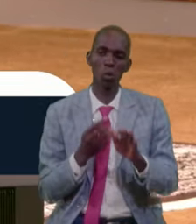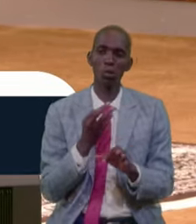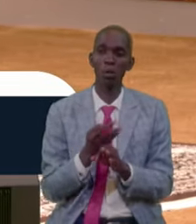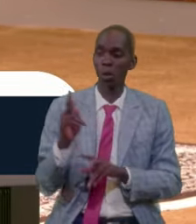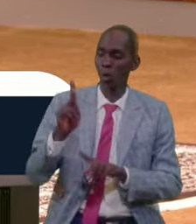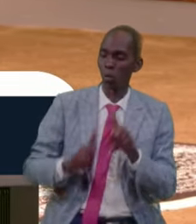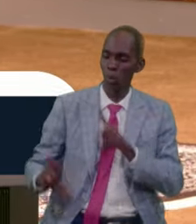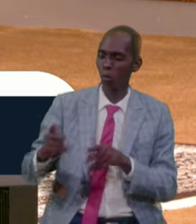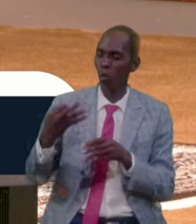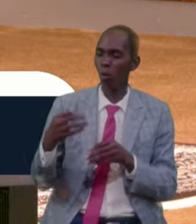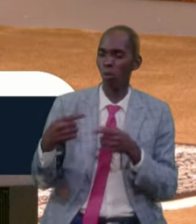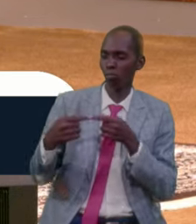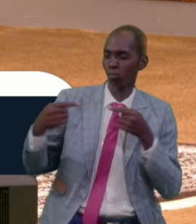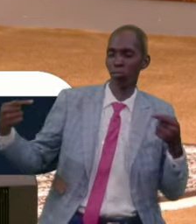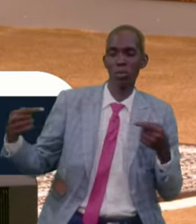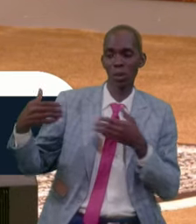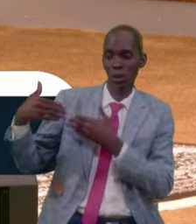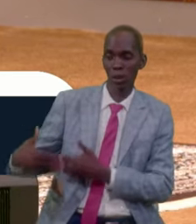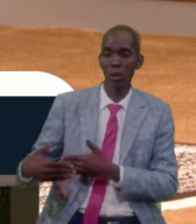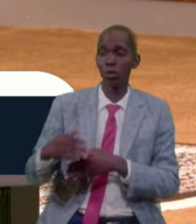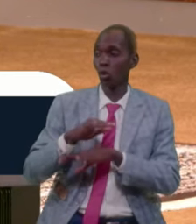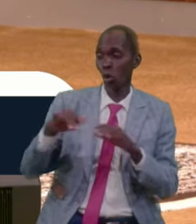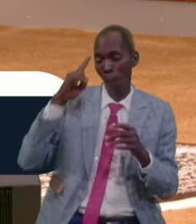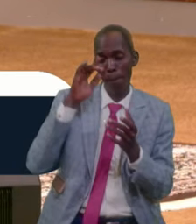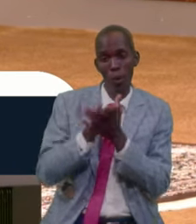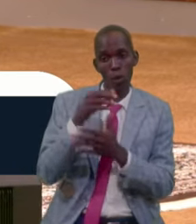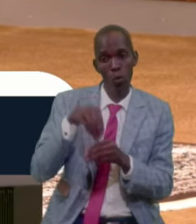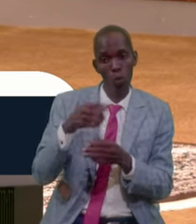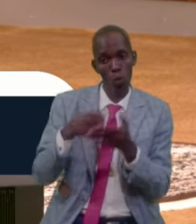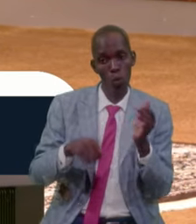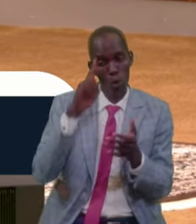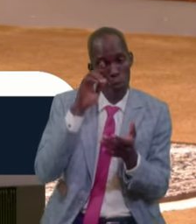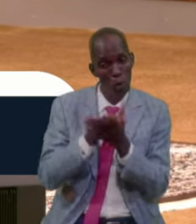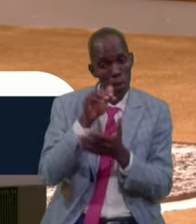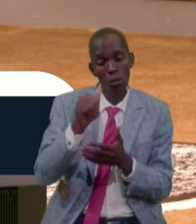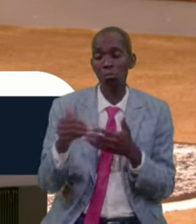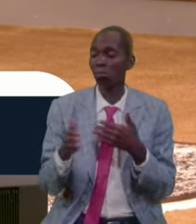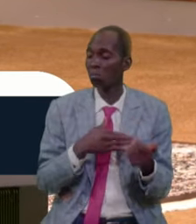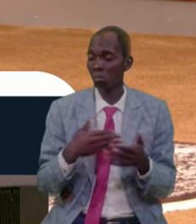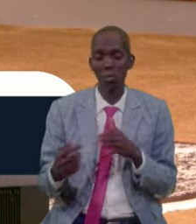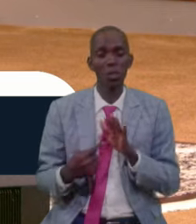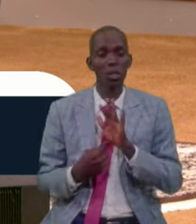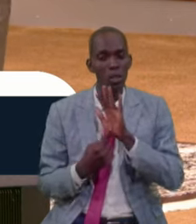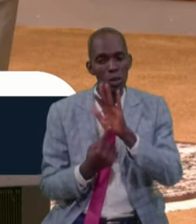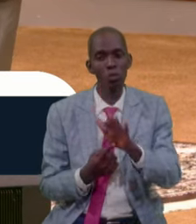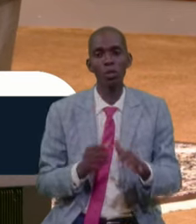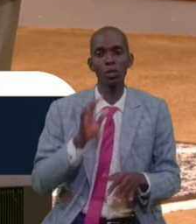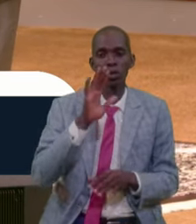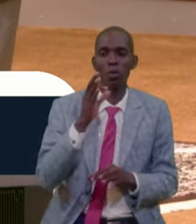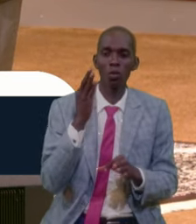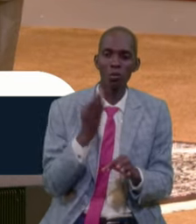on the opposite side, they don't believe what you believe all the same, in an excited manner, explicit